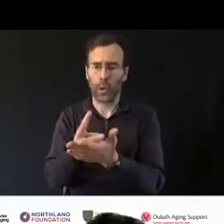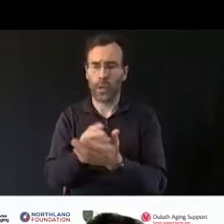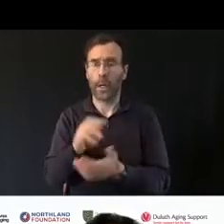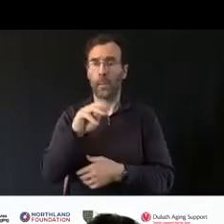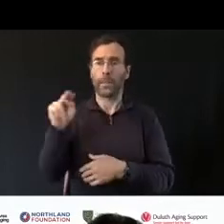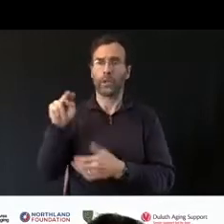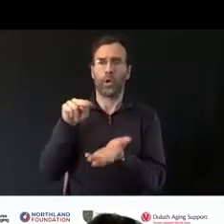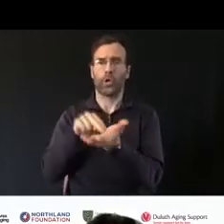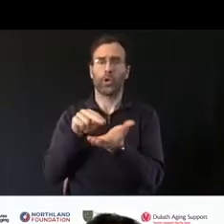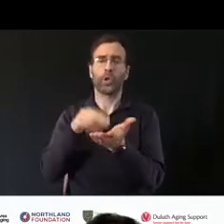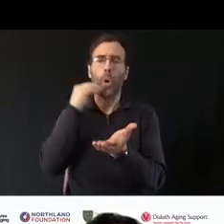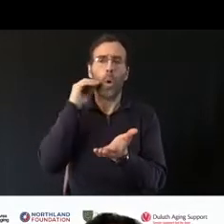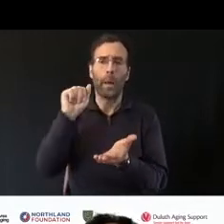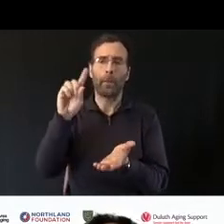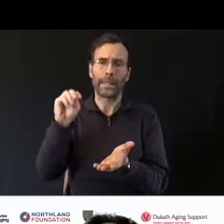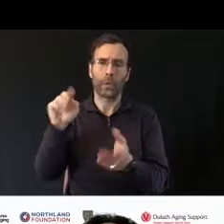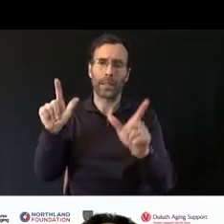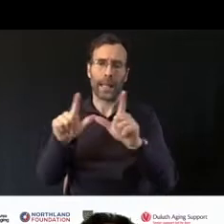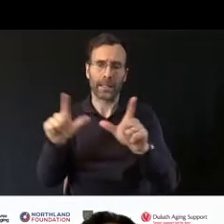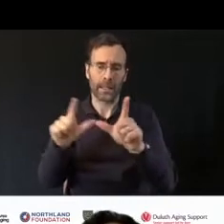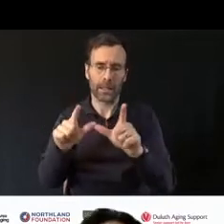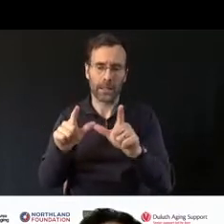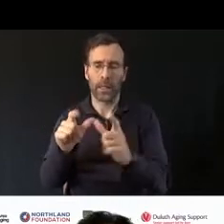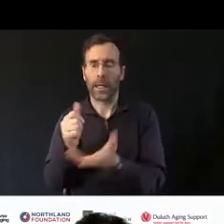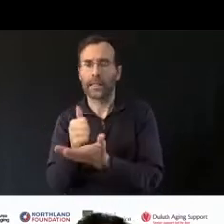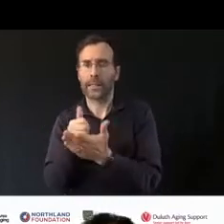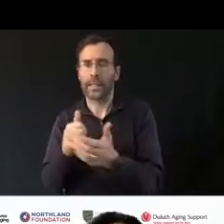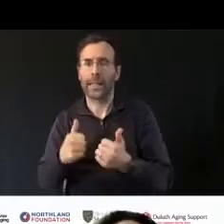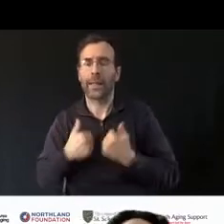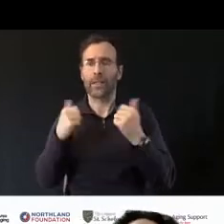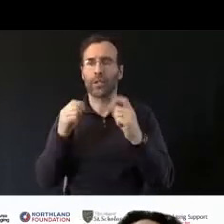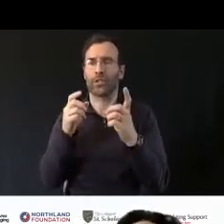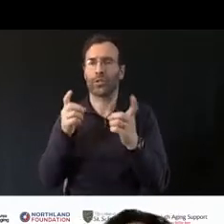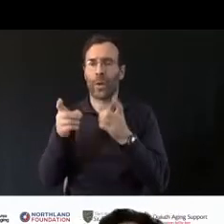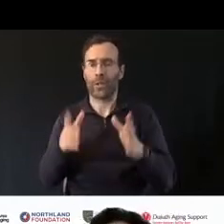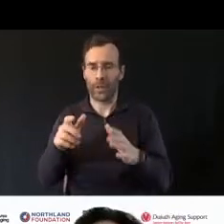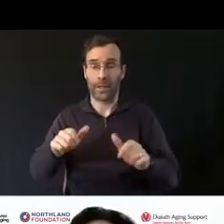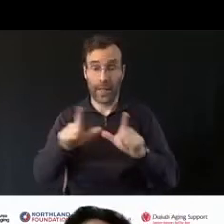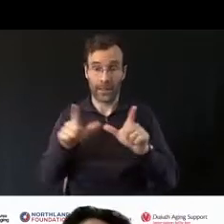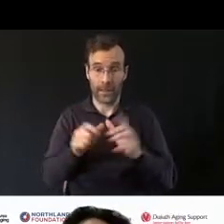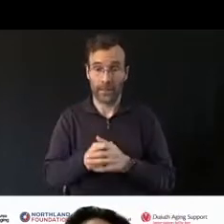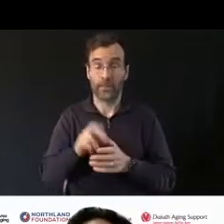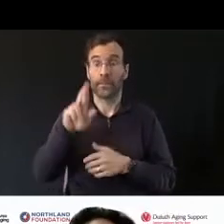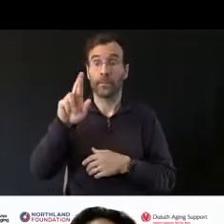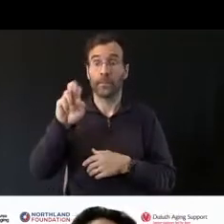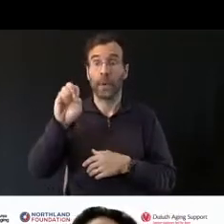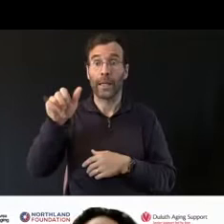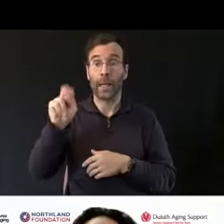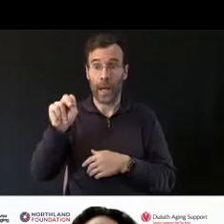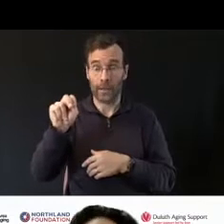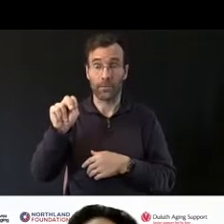nursing home administrator's license and assisted living director license. Rajean joined academia full-time